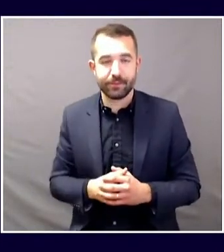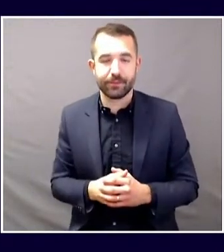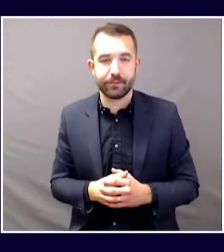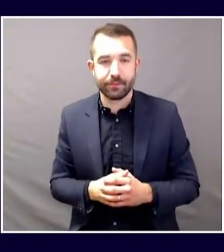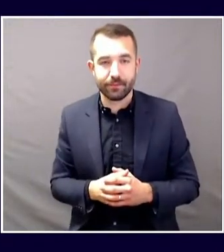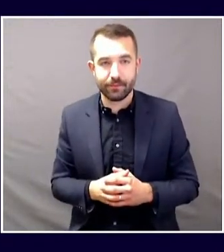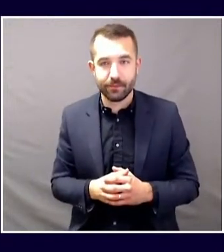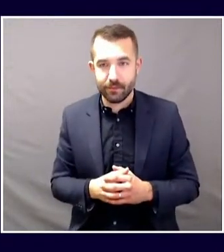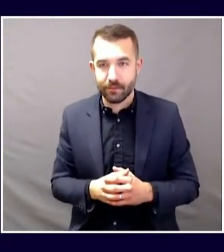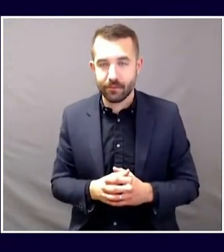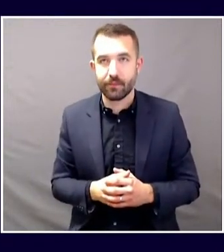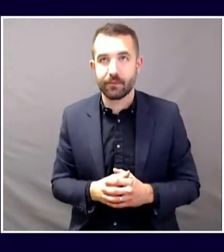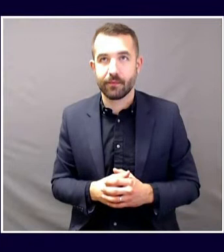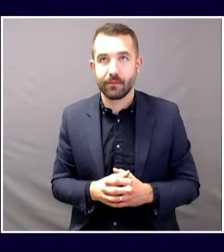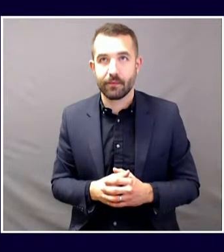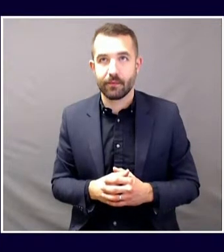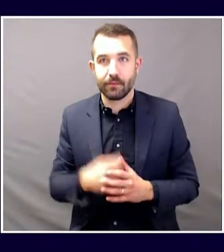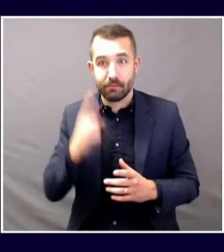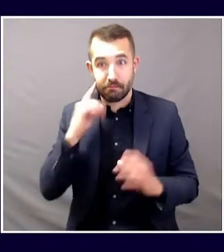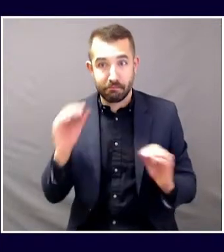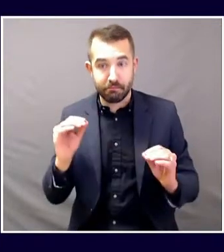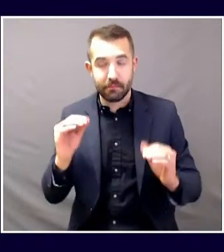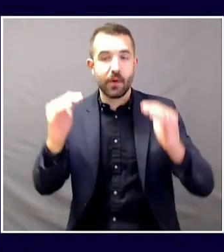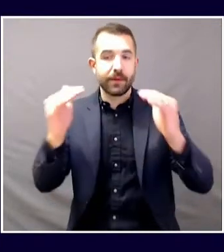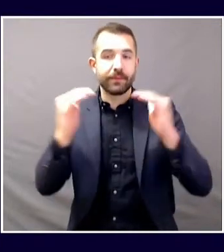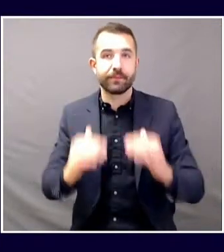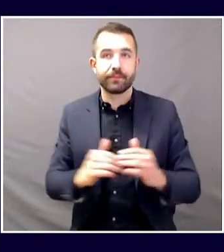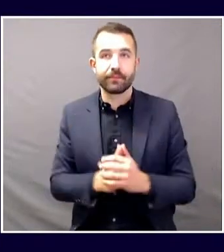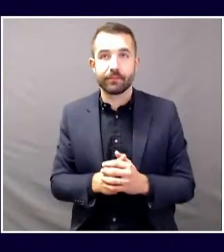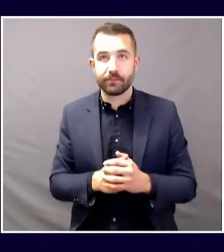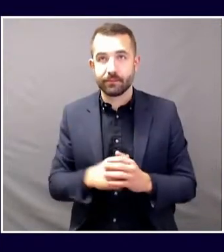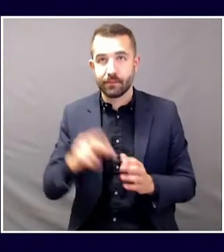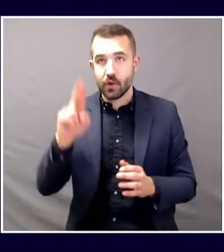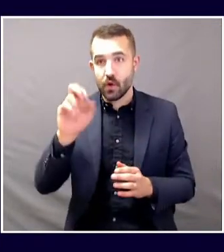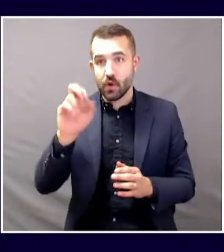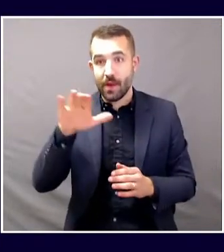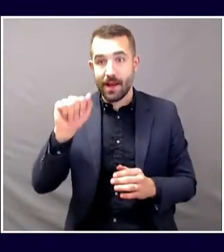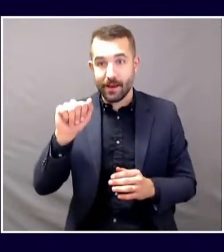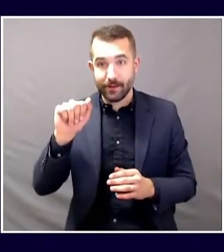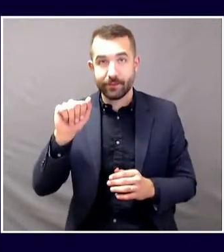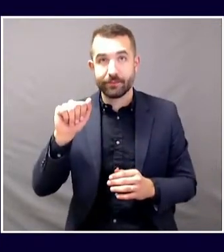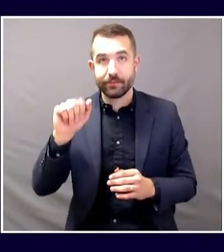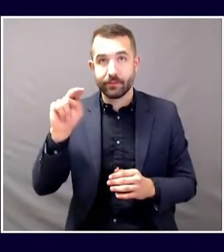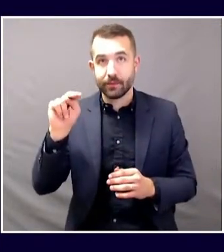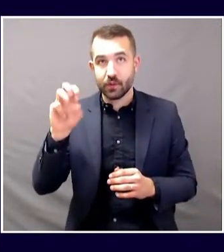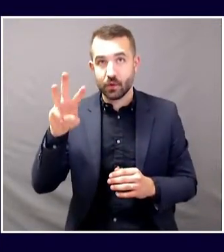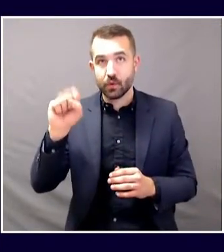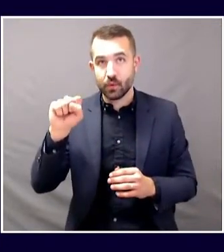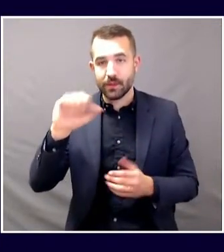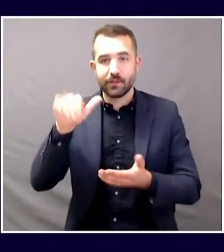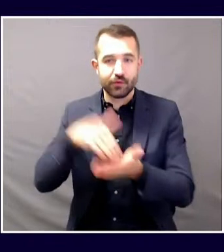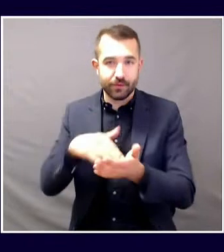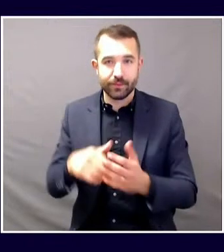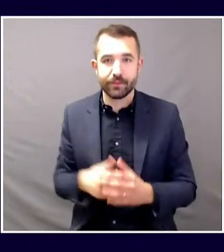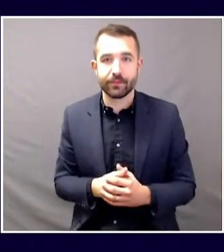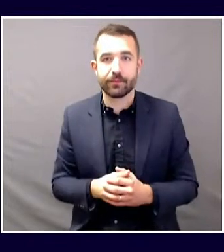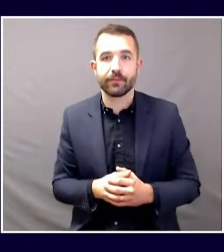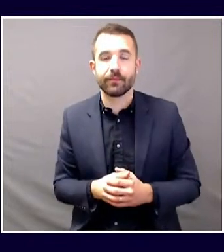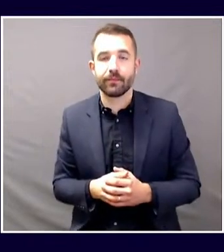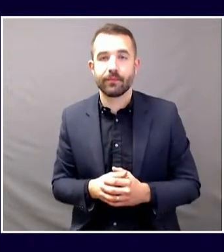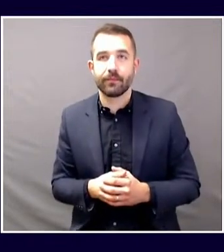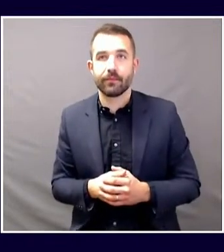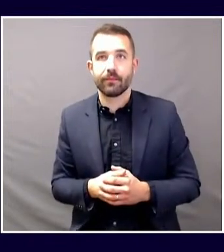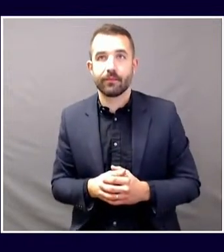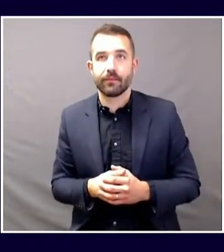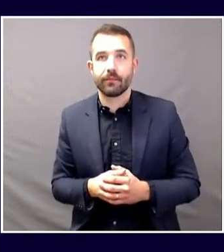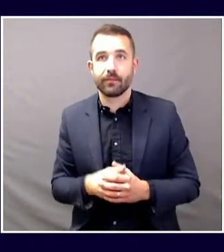We'll come back to Rachel in a second and go to Rebecca Stefanski at News Center. Hi, Dr. Shah. Bear with me here.